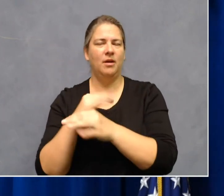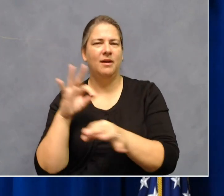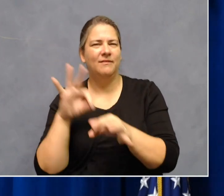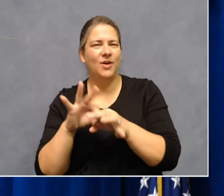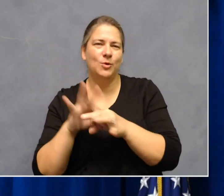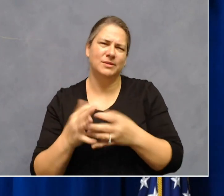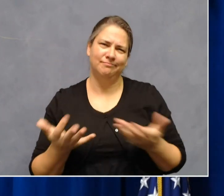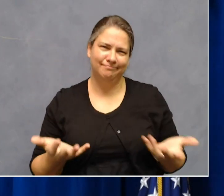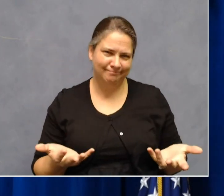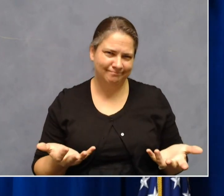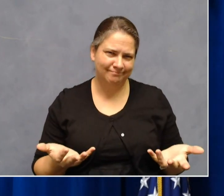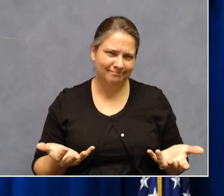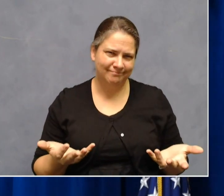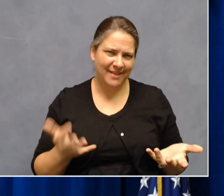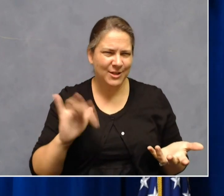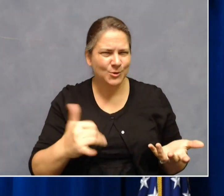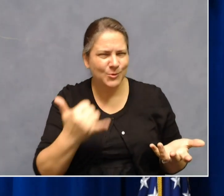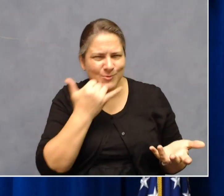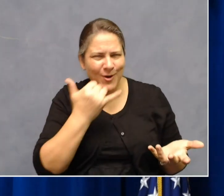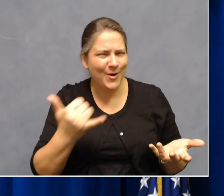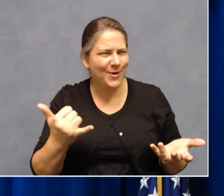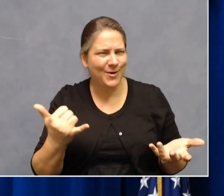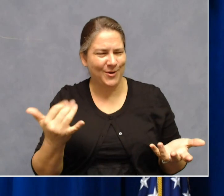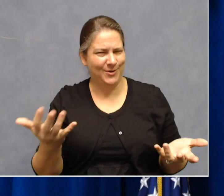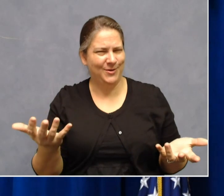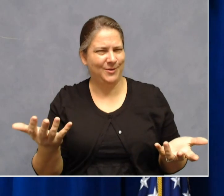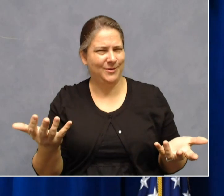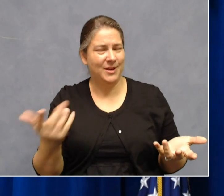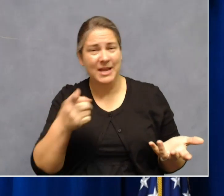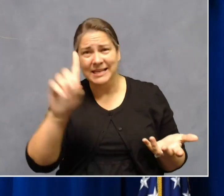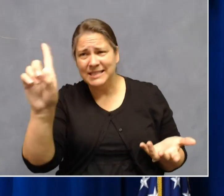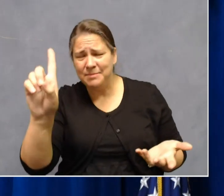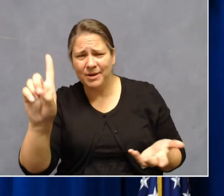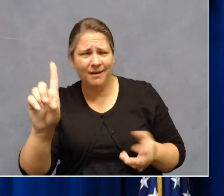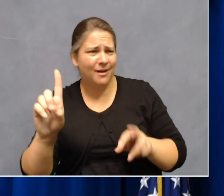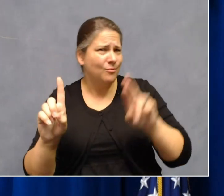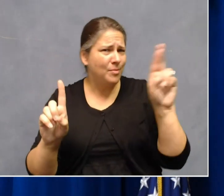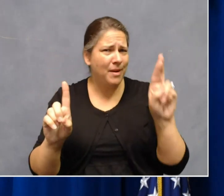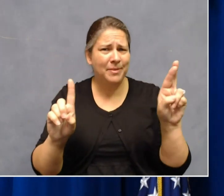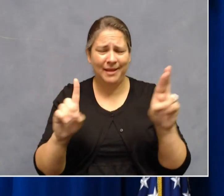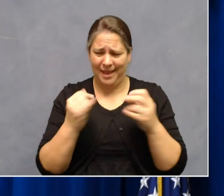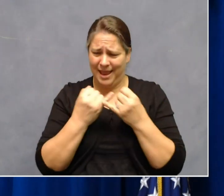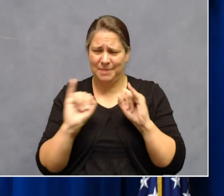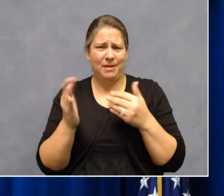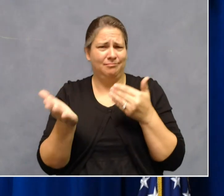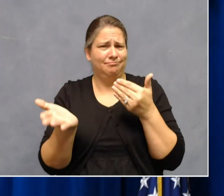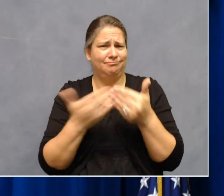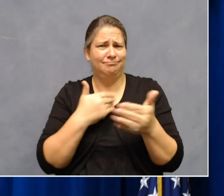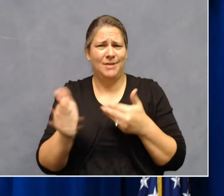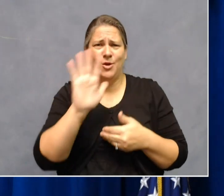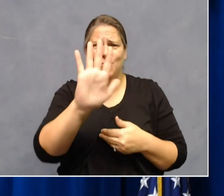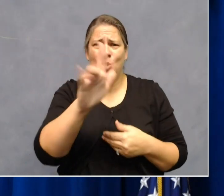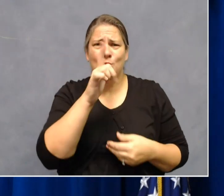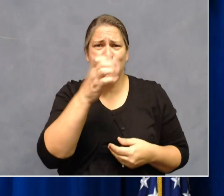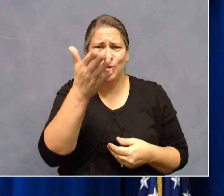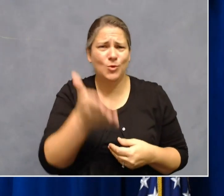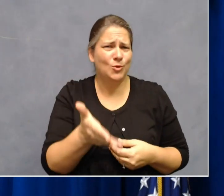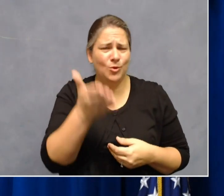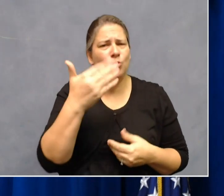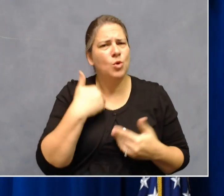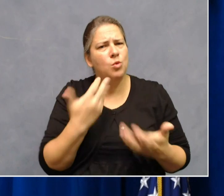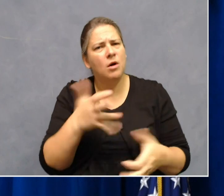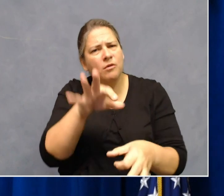That's just wrong. And whether you're a Democrat, Republican, Independent, whatever you are, we want your vote to count.